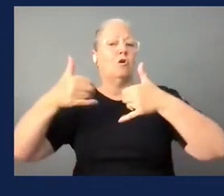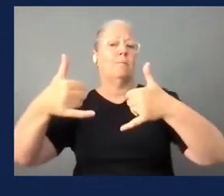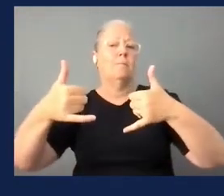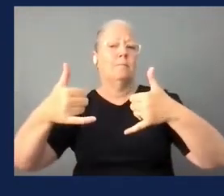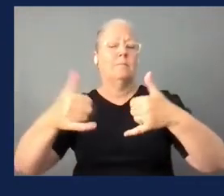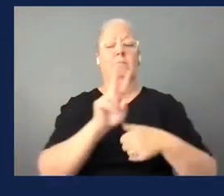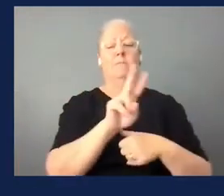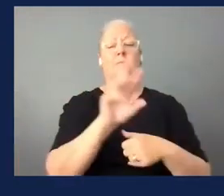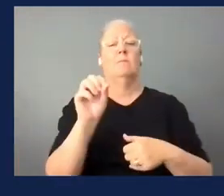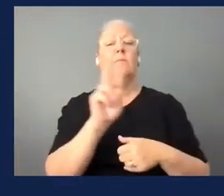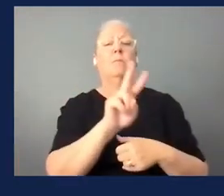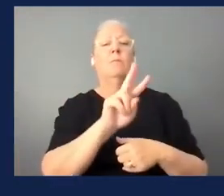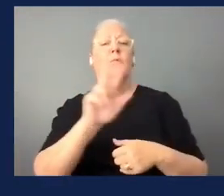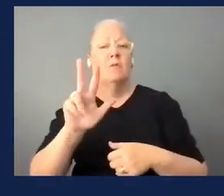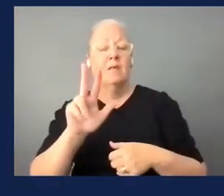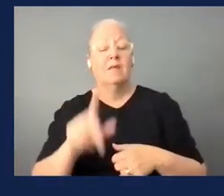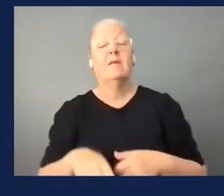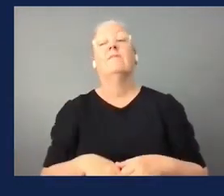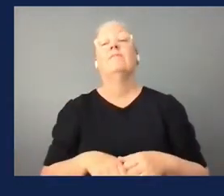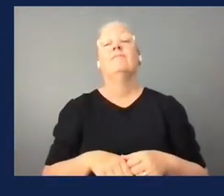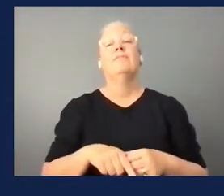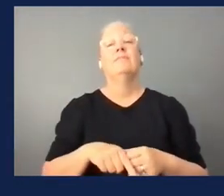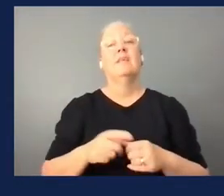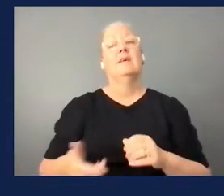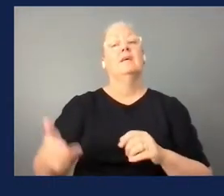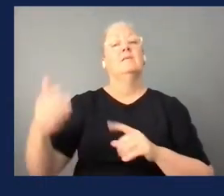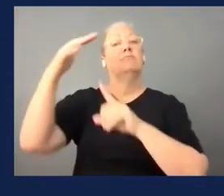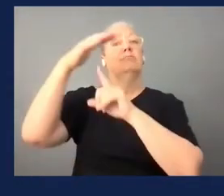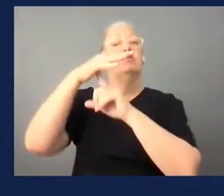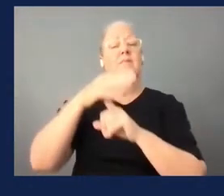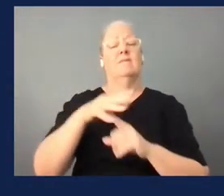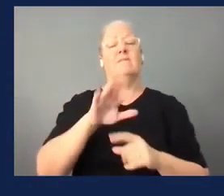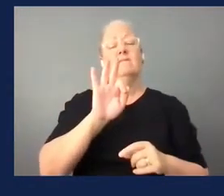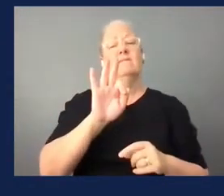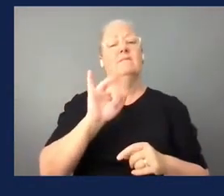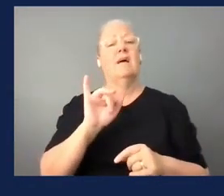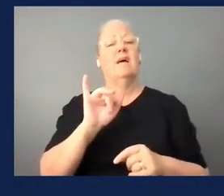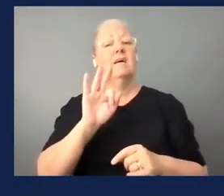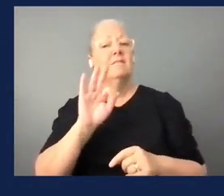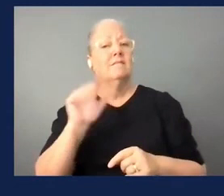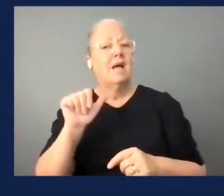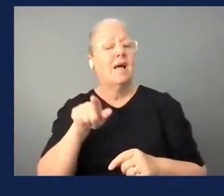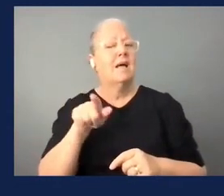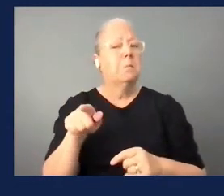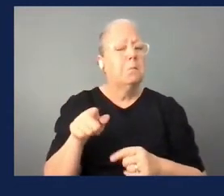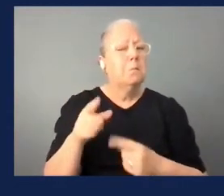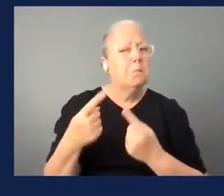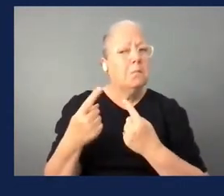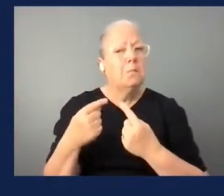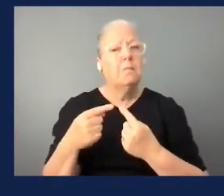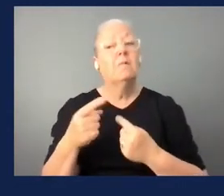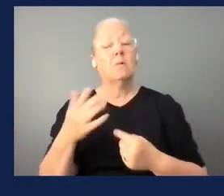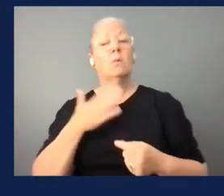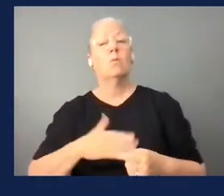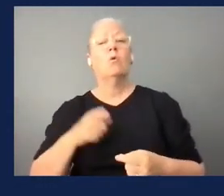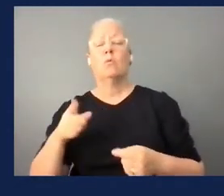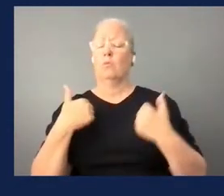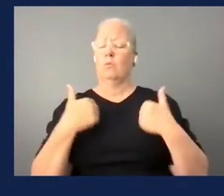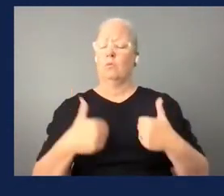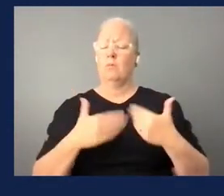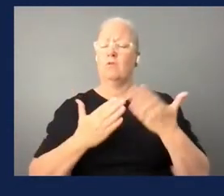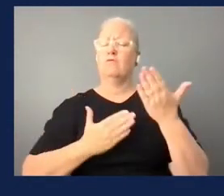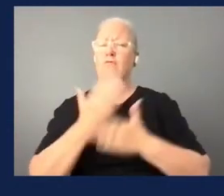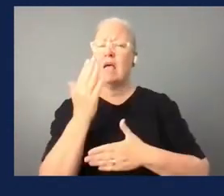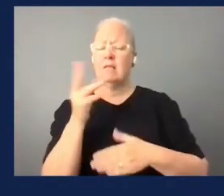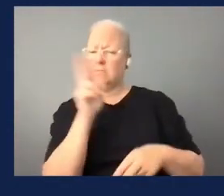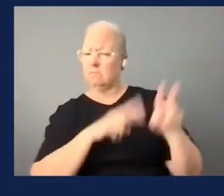and FIFA approached us about the question of carrying out a human rights risk assessment. Very naturally, that